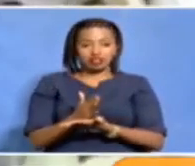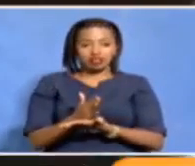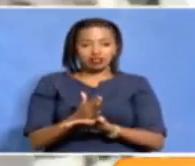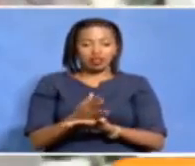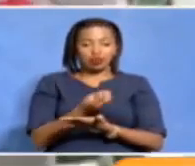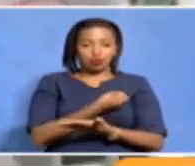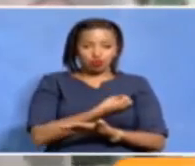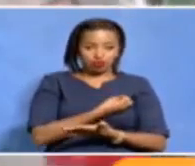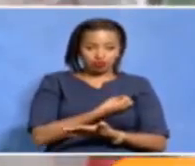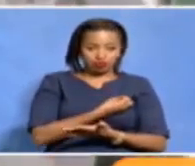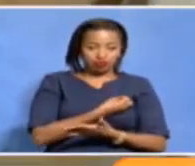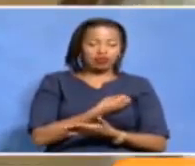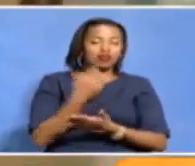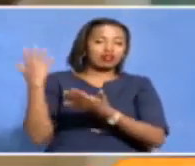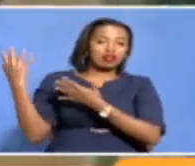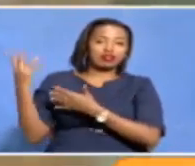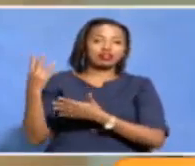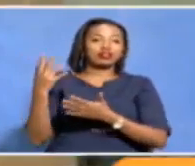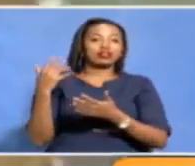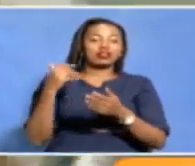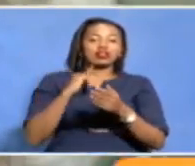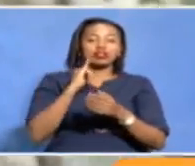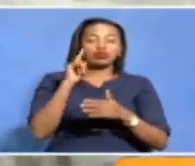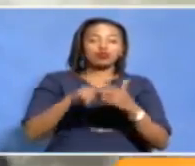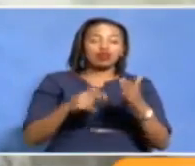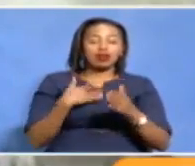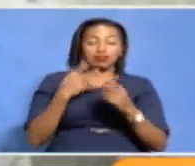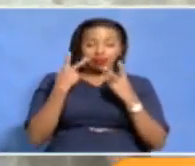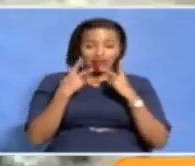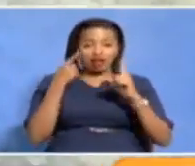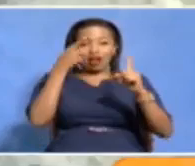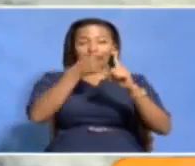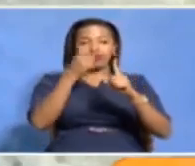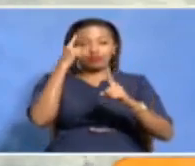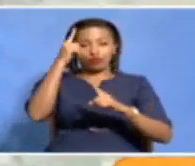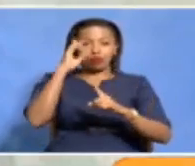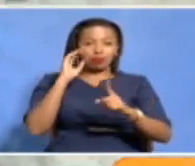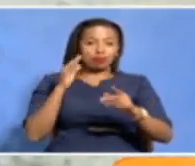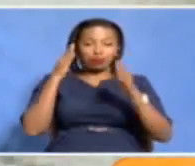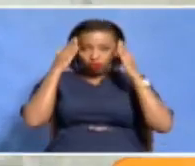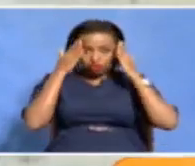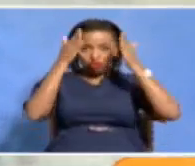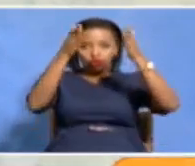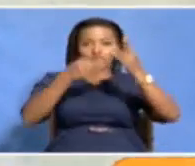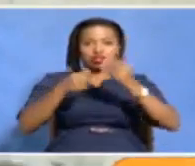state millers that have been eyed for potential sale. This is expected to help